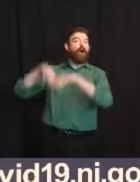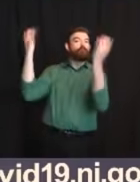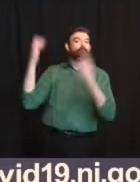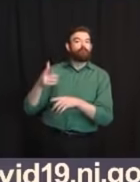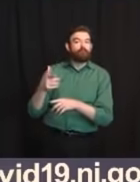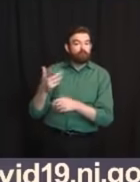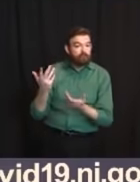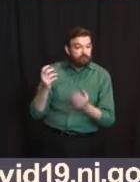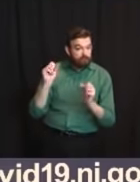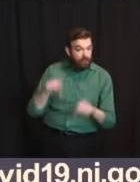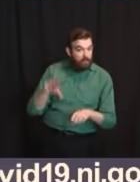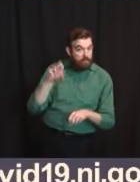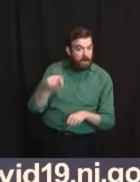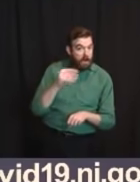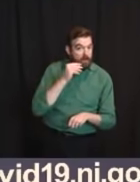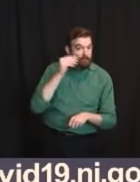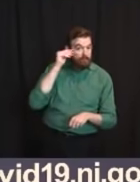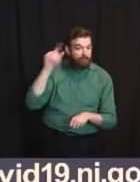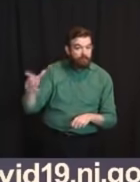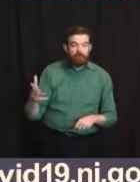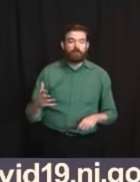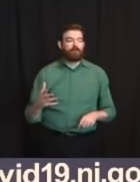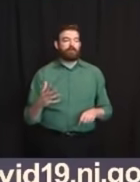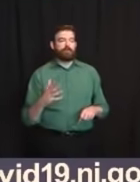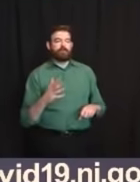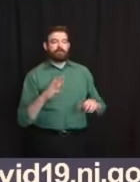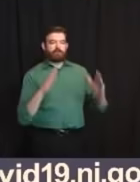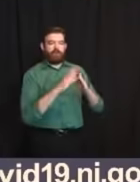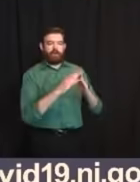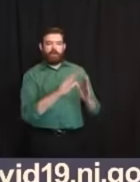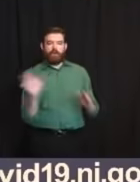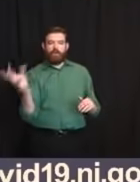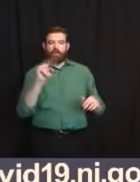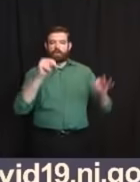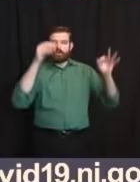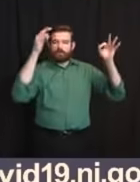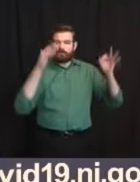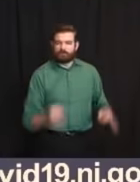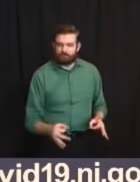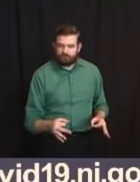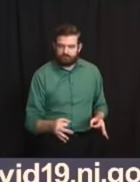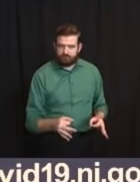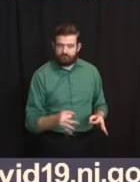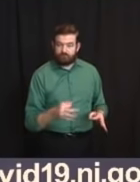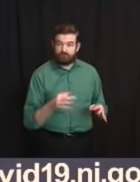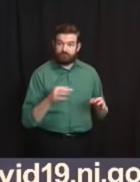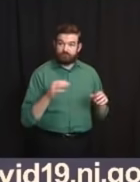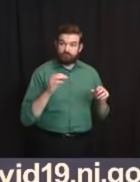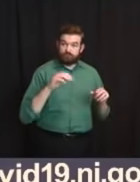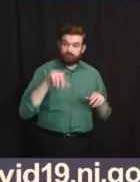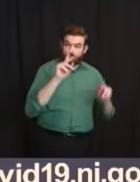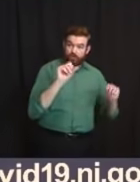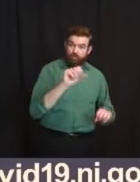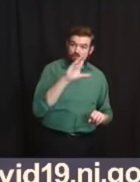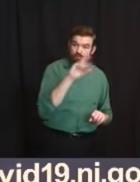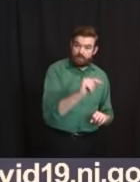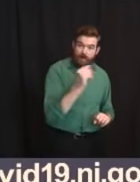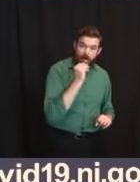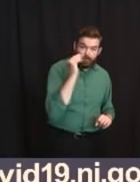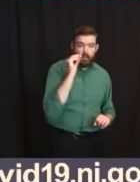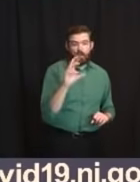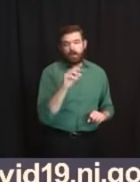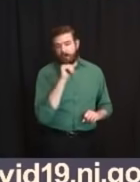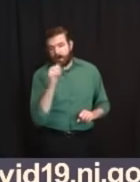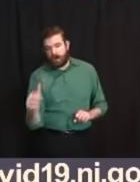the towns. Yeah, actually, that's a good point. The town, thank you for that. So the $50 million, very good question. The